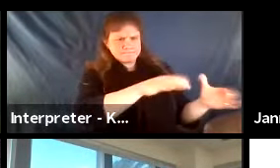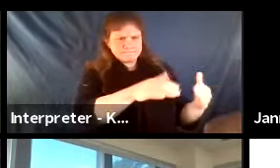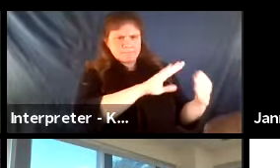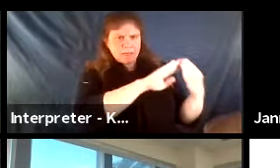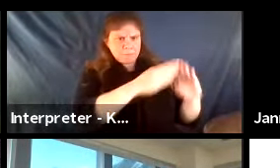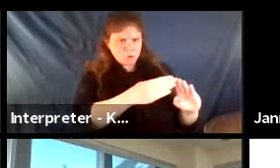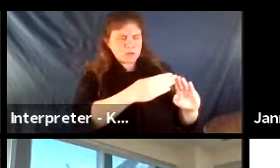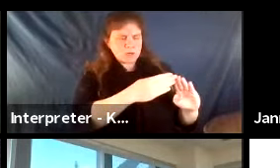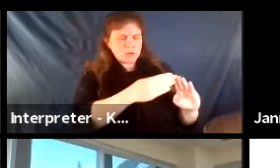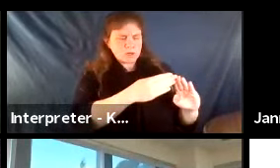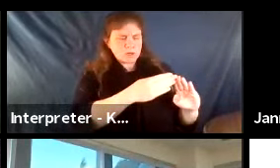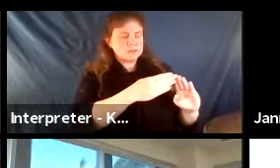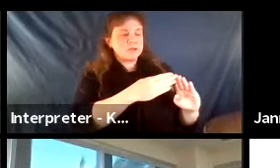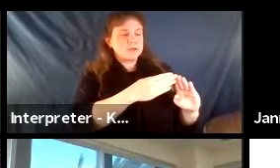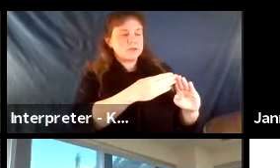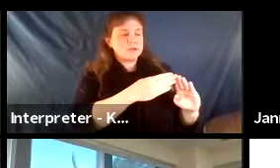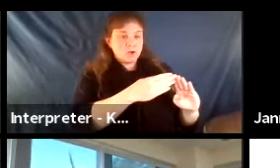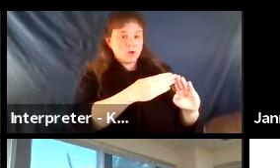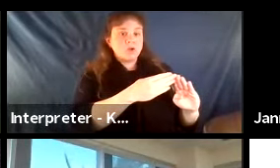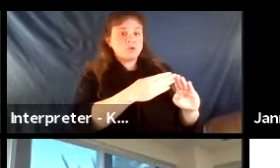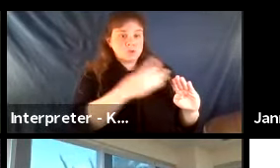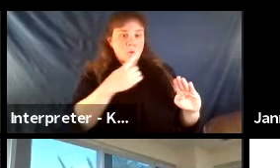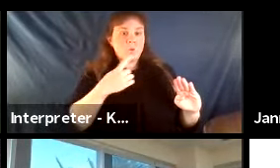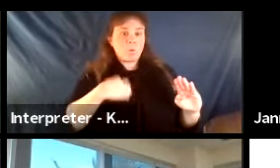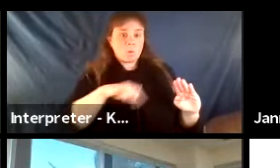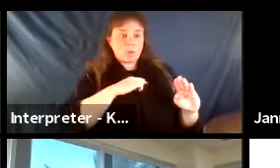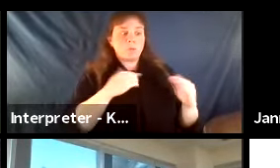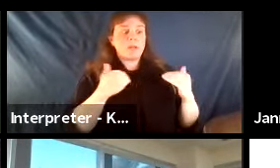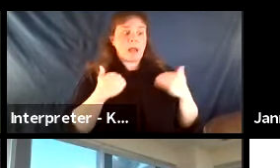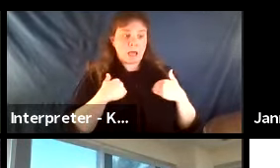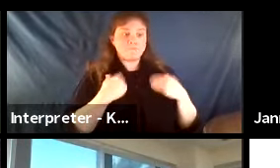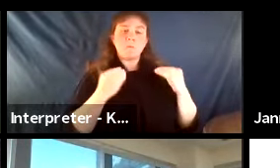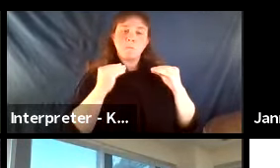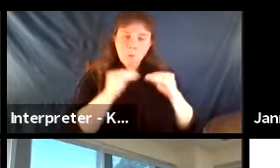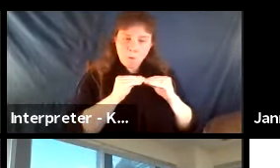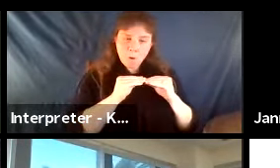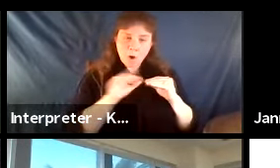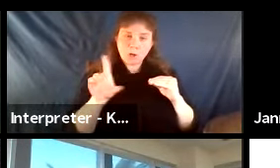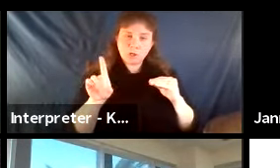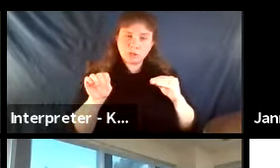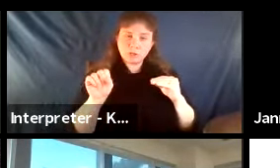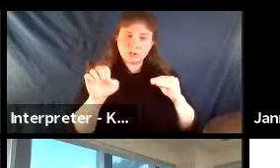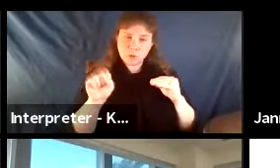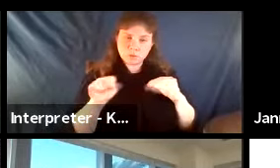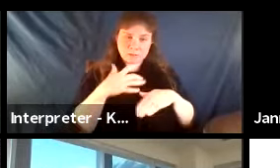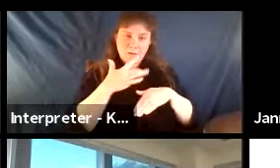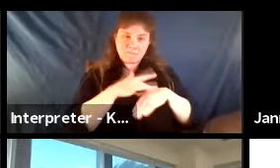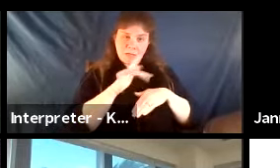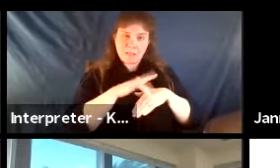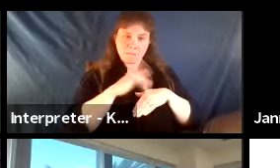getting additional doses to those communities. And so